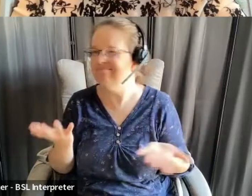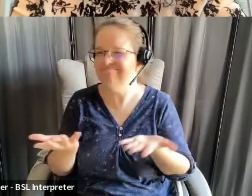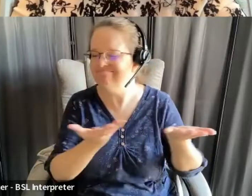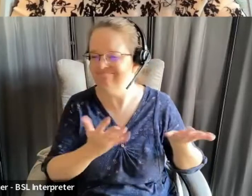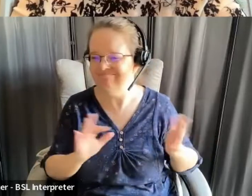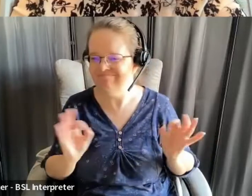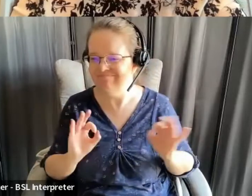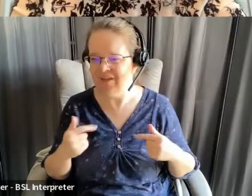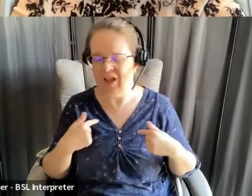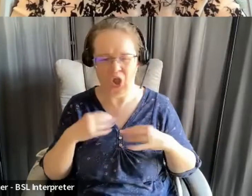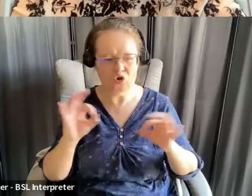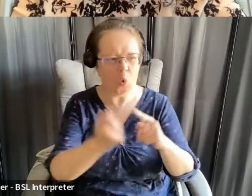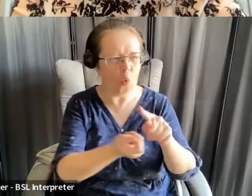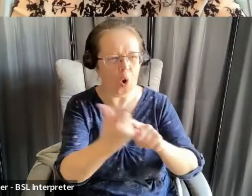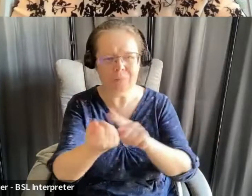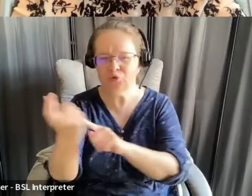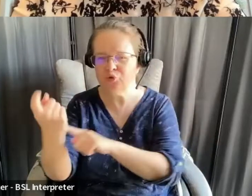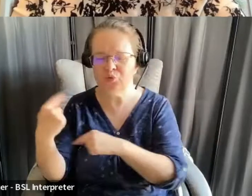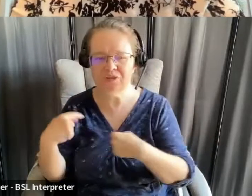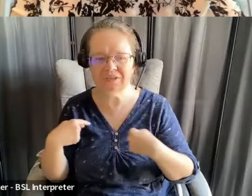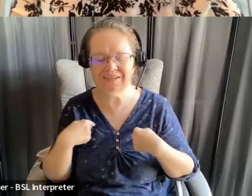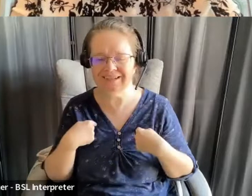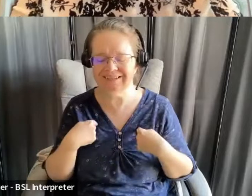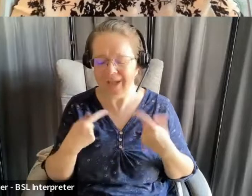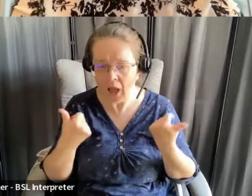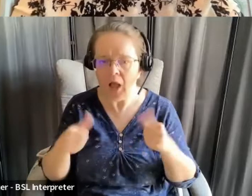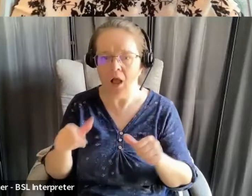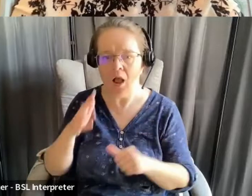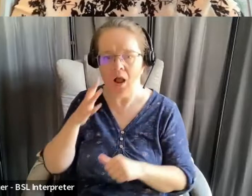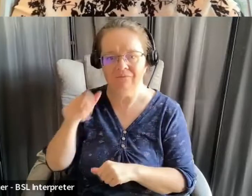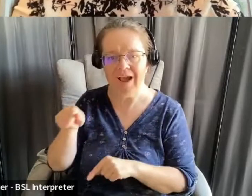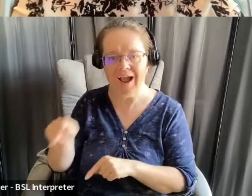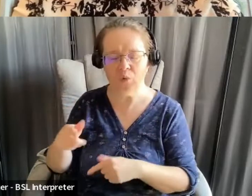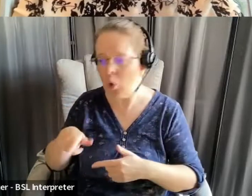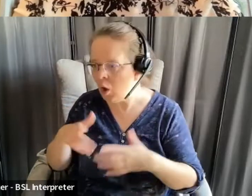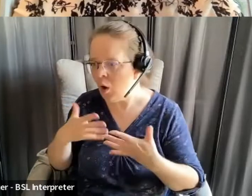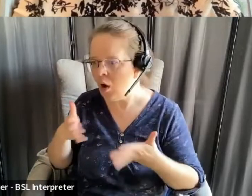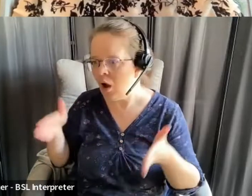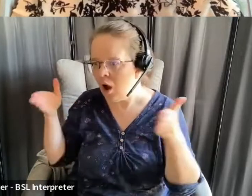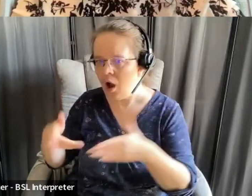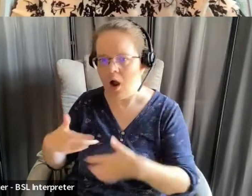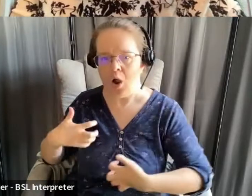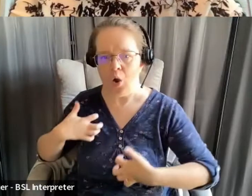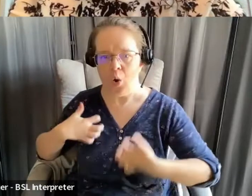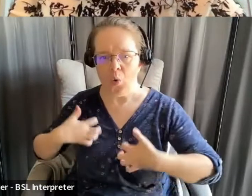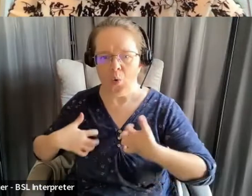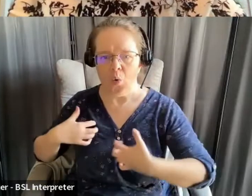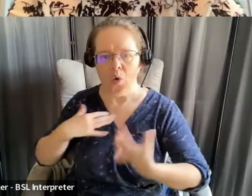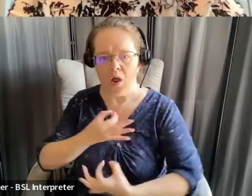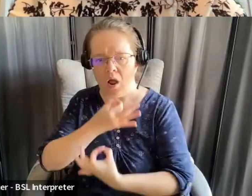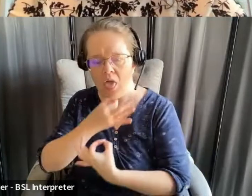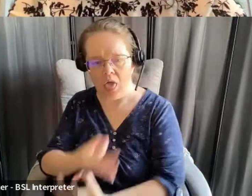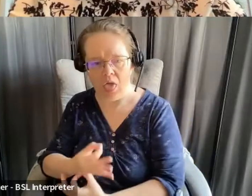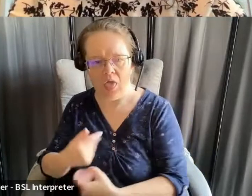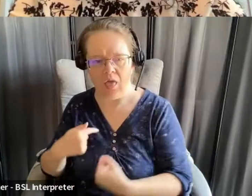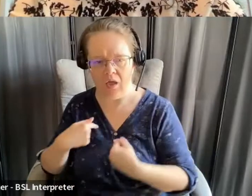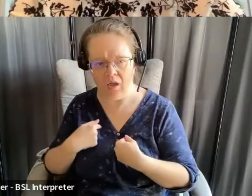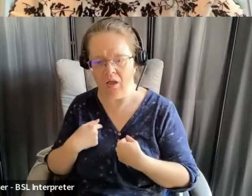having found something that I'm completely passionate about and that actually suits me down to the ground and will give me